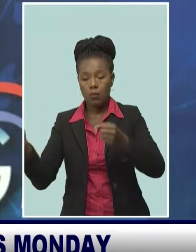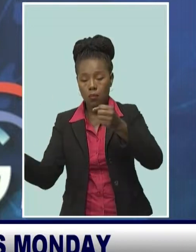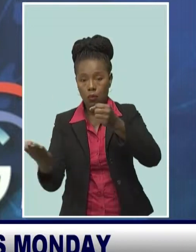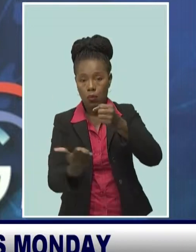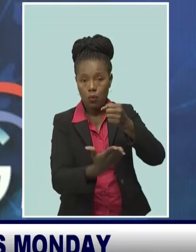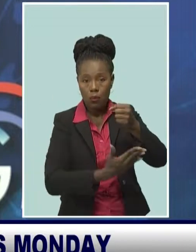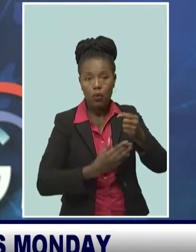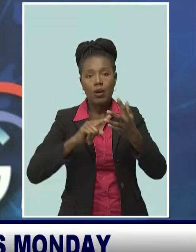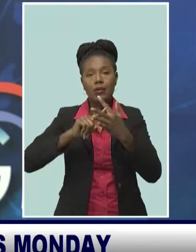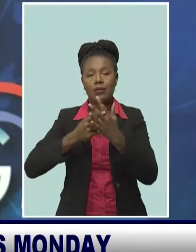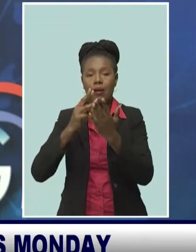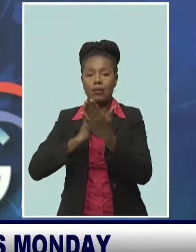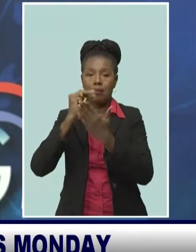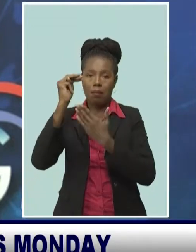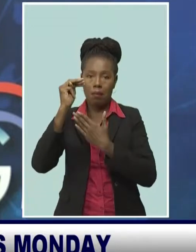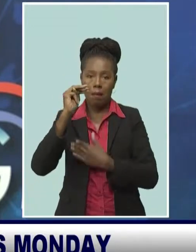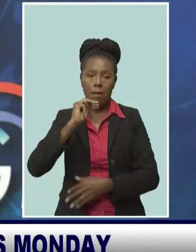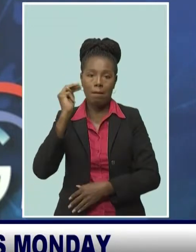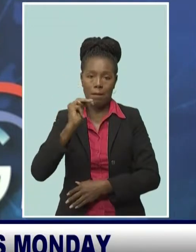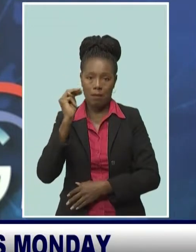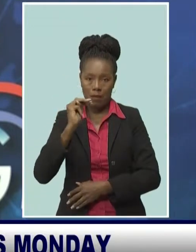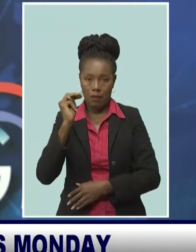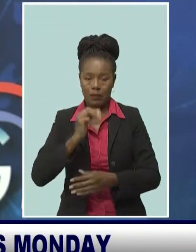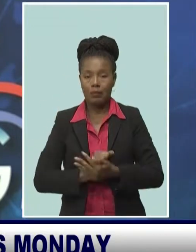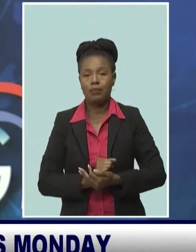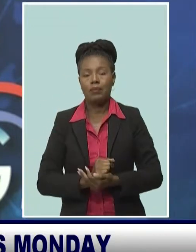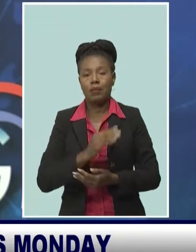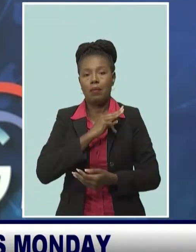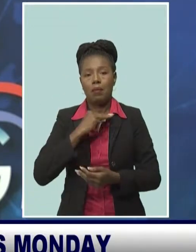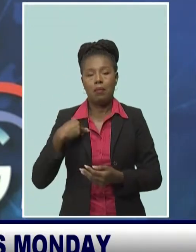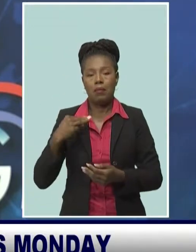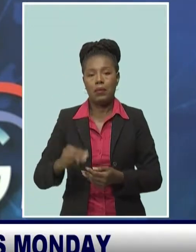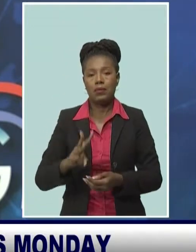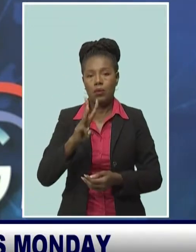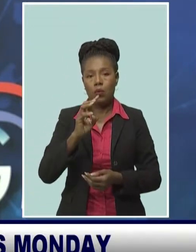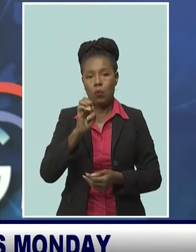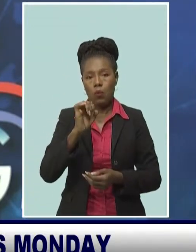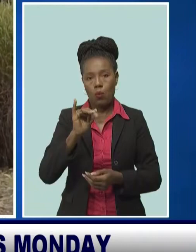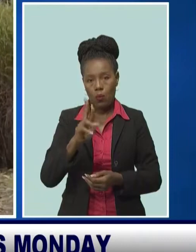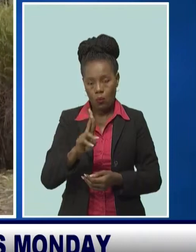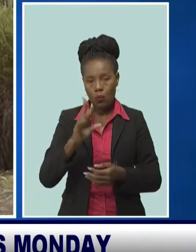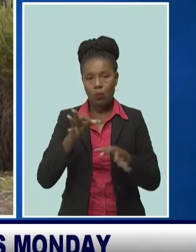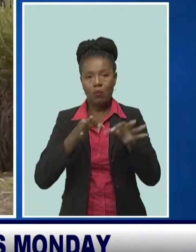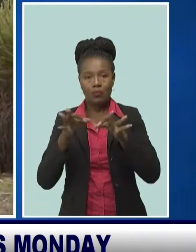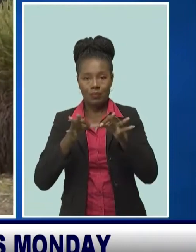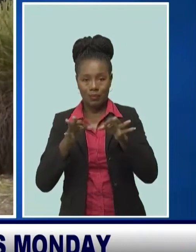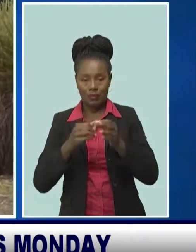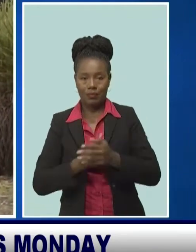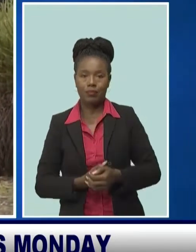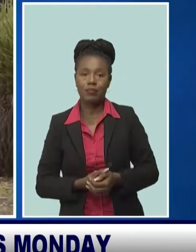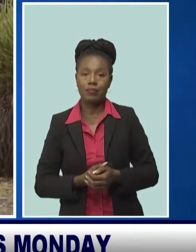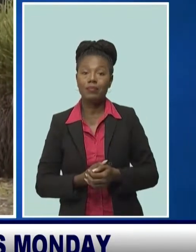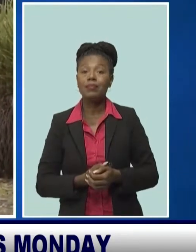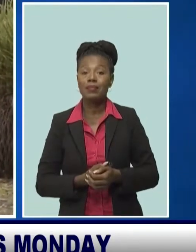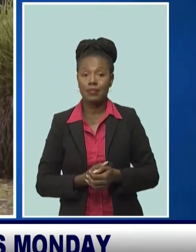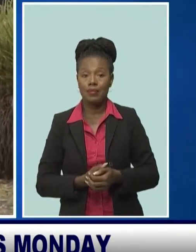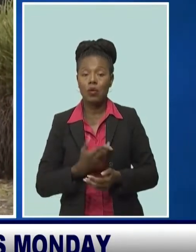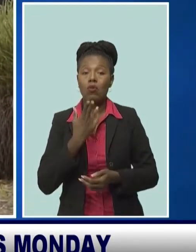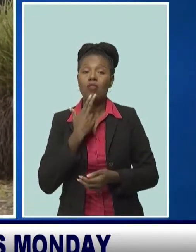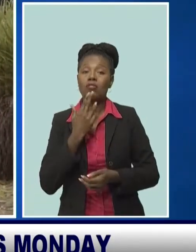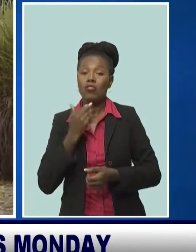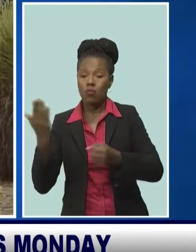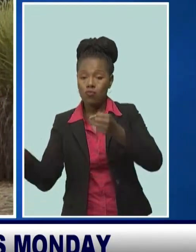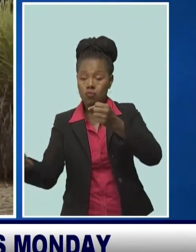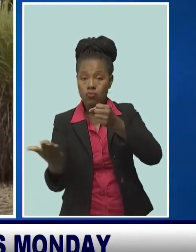That's the word from the Agriculture Minister, Inda Weir. Crystal Hoyt is back with that story. The announcement of the start of sugar harvest